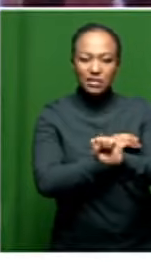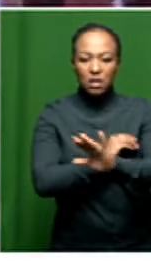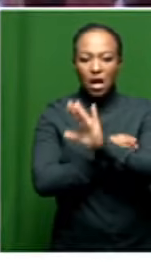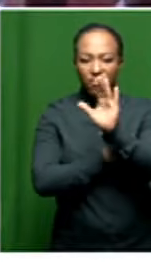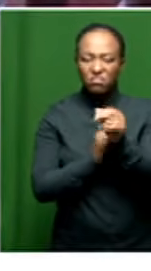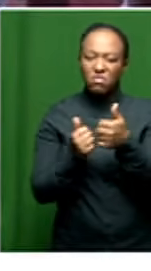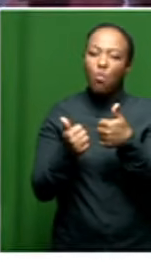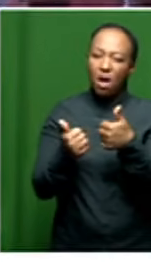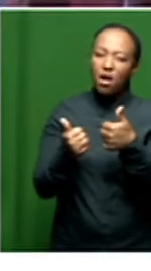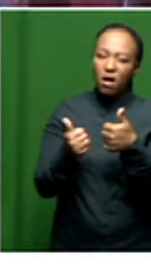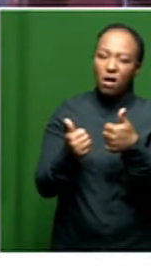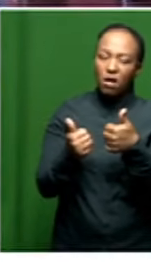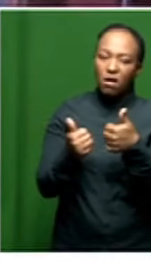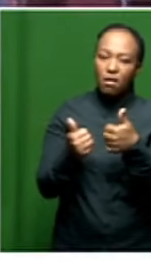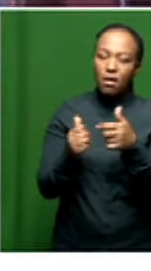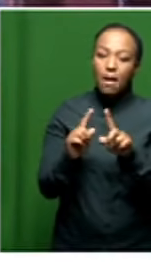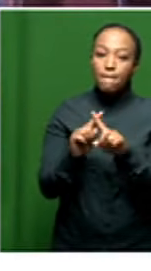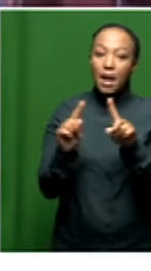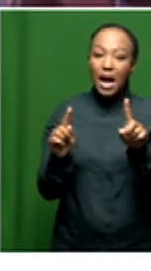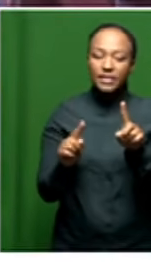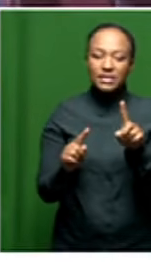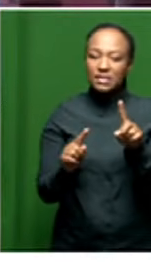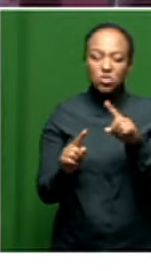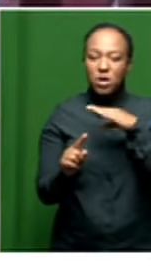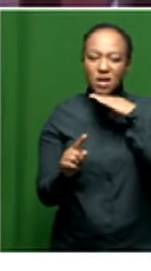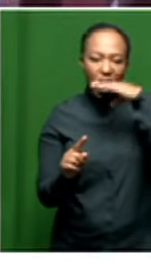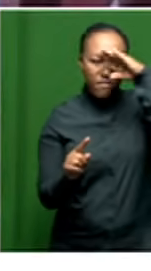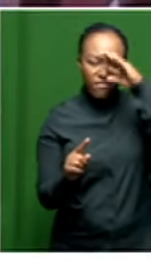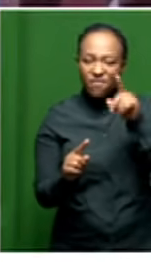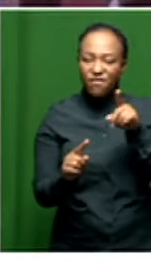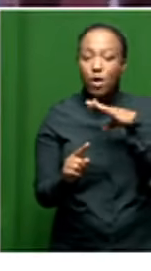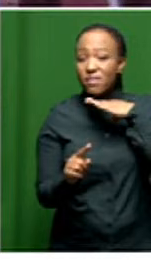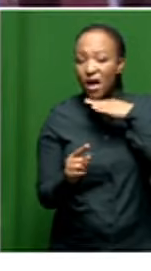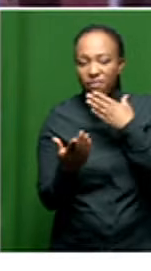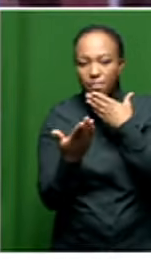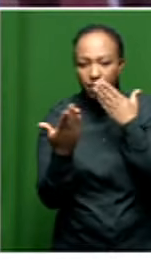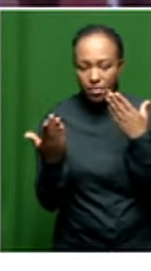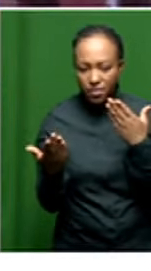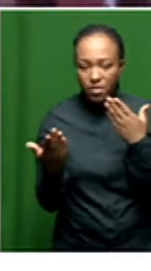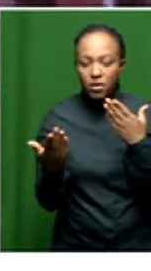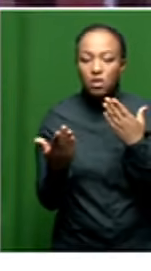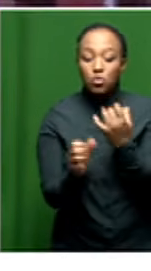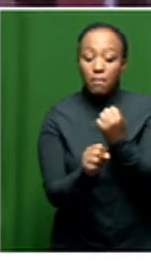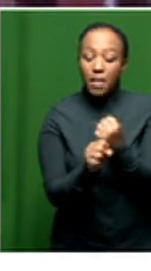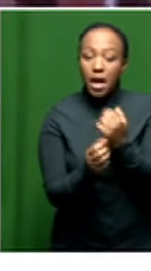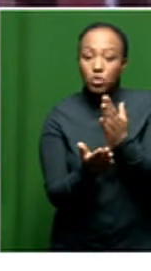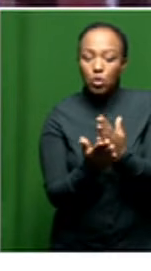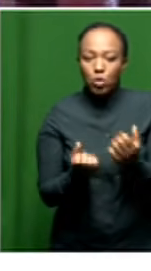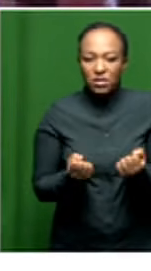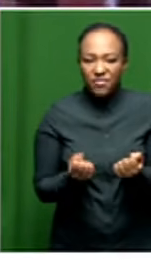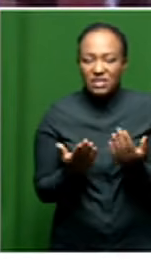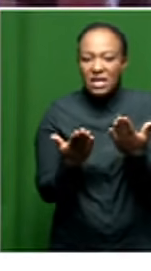but that is not good enough where we are. I think we still need to do a lot in terms of delivery of services,